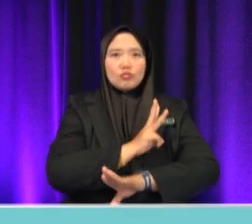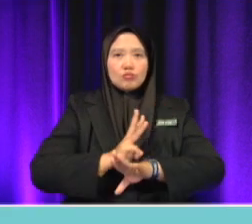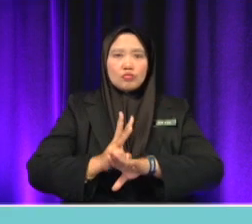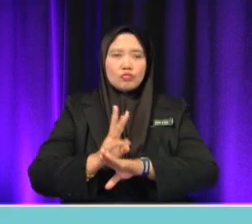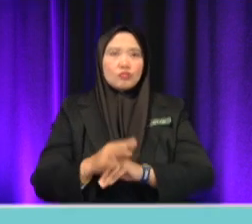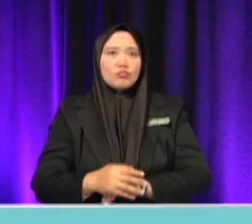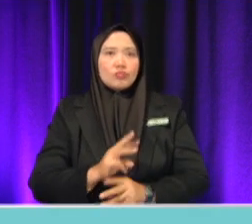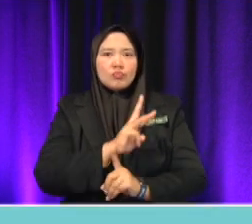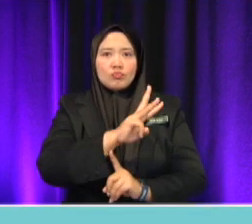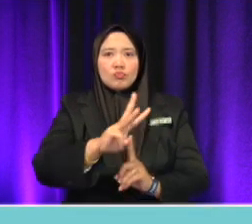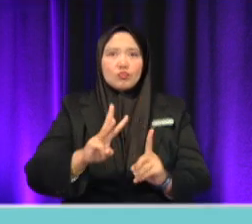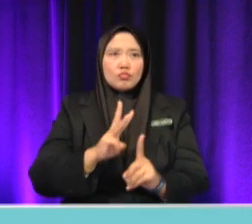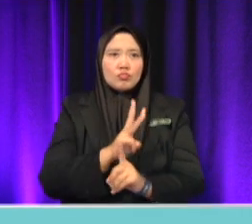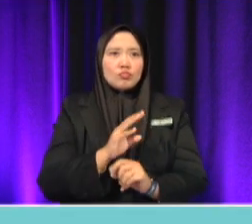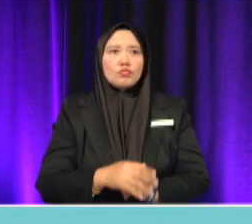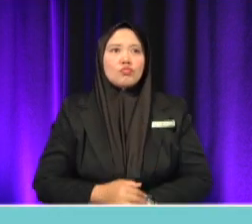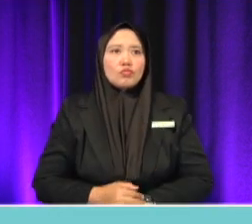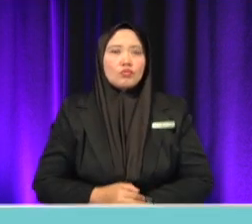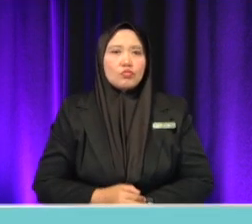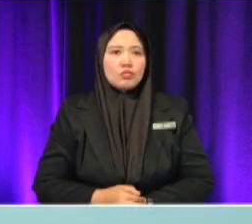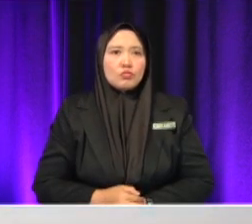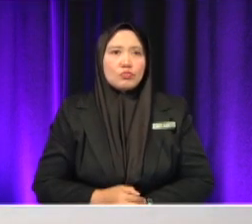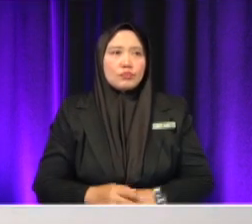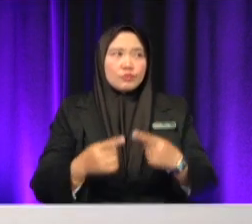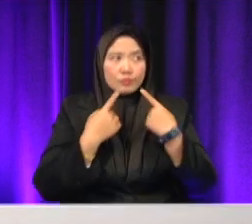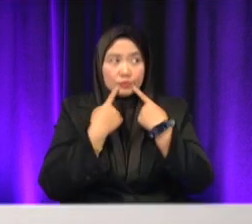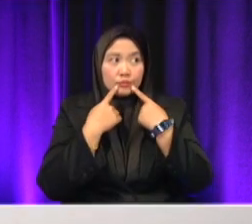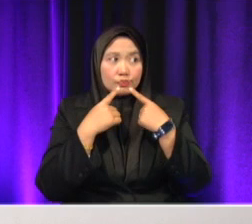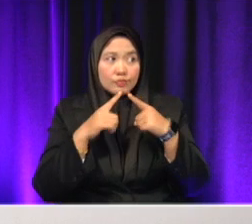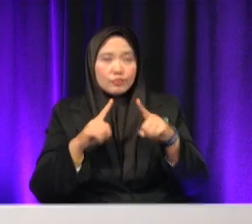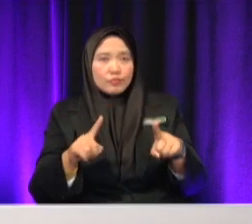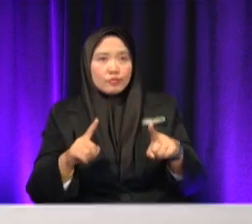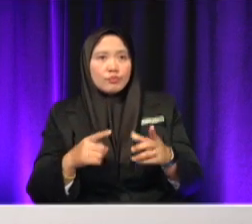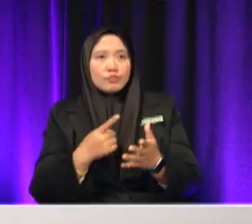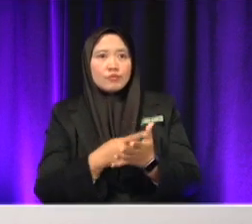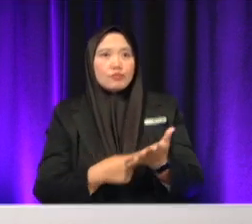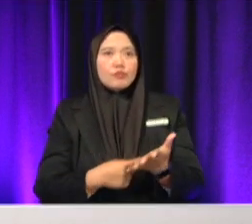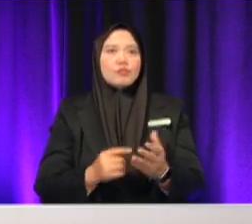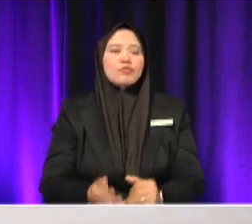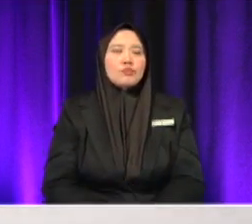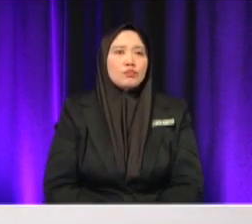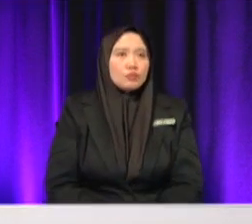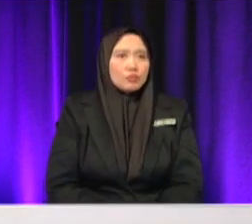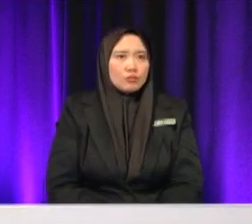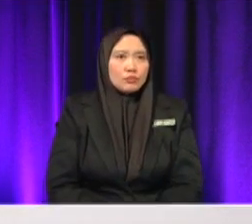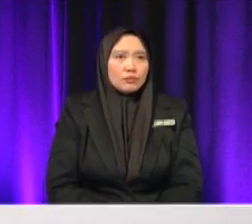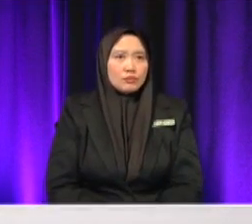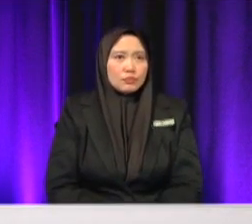Oh, okay. Anyone else? The answer would be? Anyone would like to help her? A, B, C, D? Okay, Alicia.